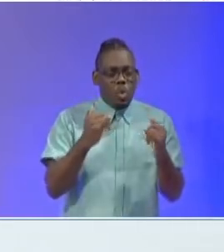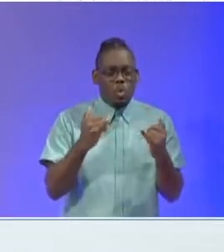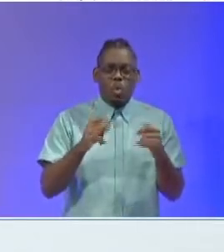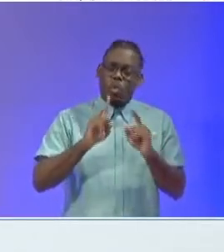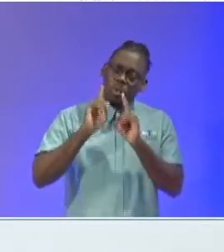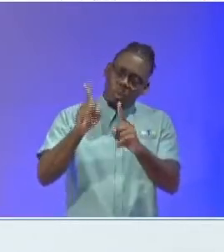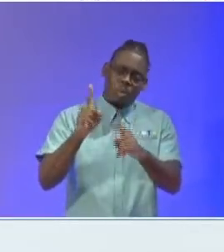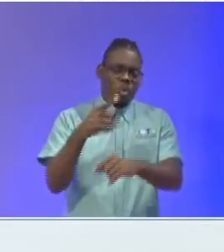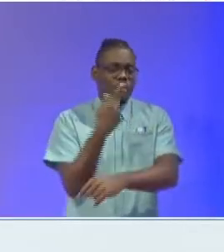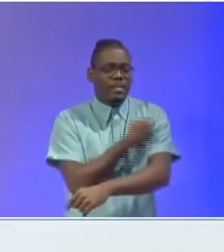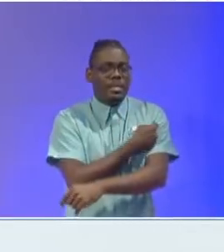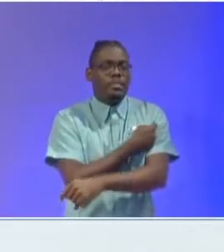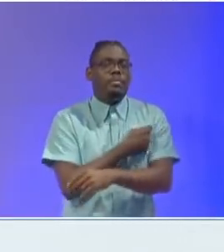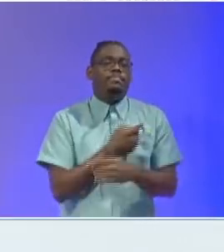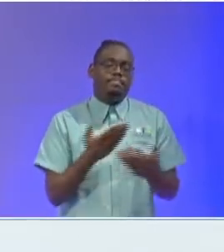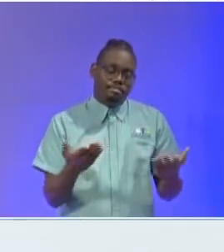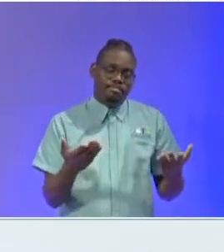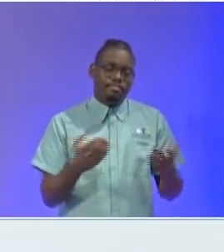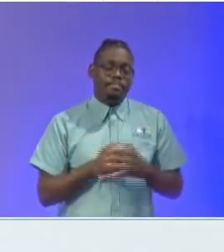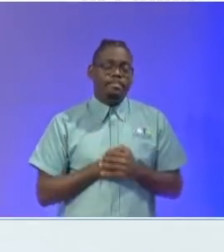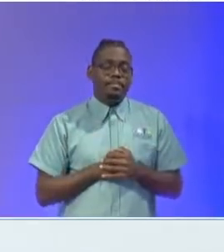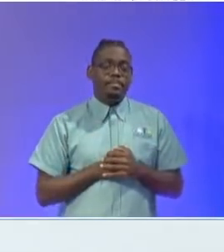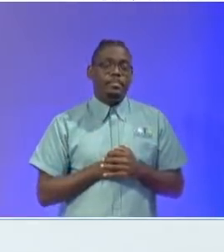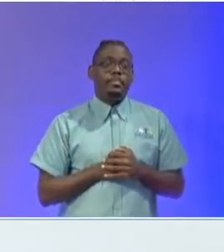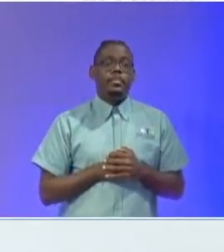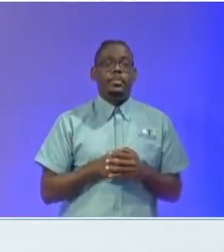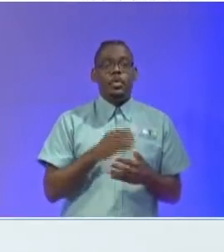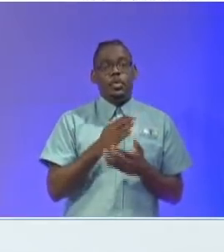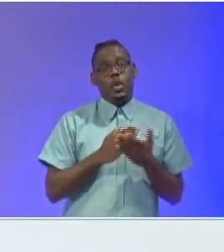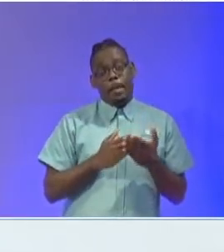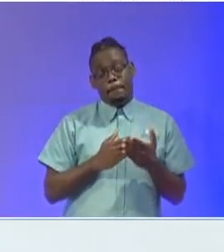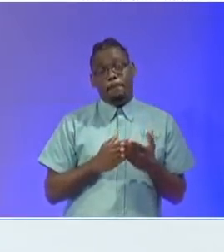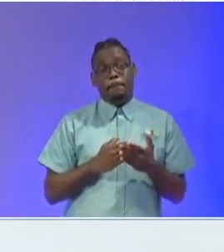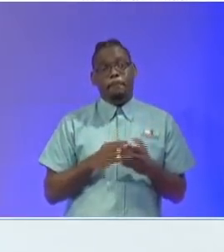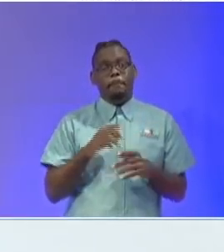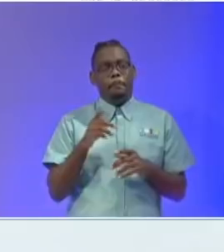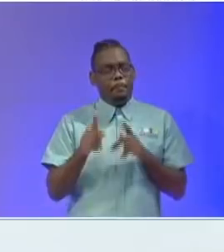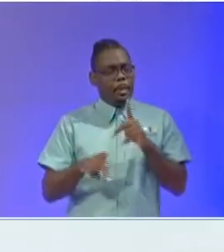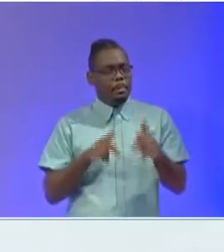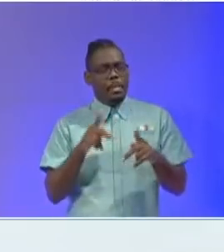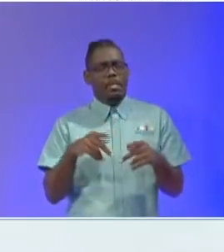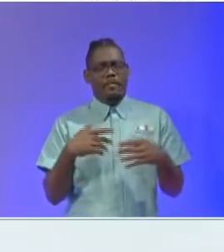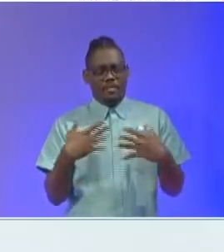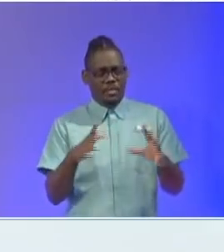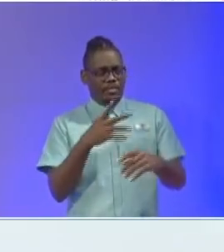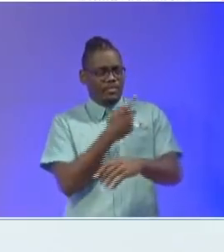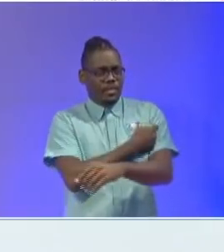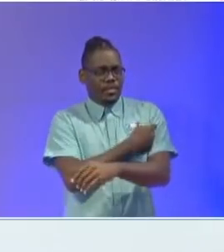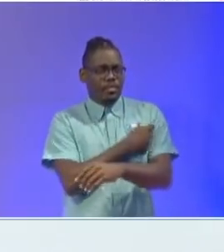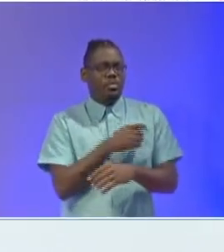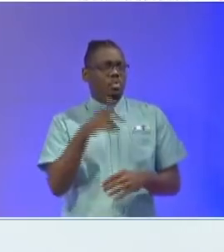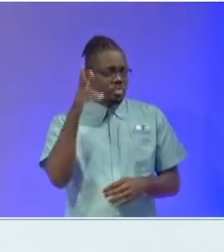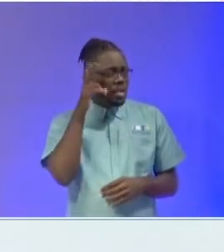from persons like you who decided to take the COVID-19 vaccine. Be safe and goodbye for